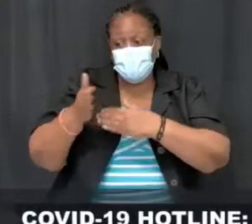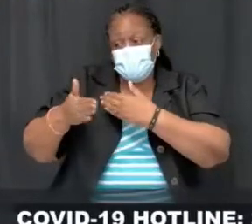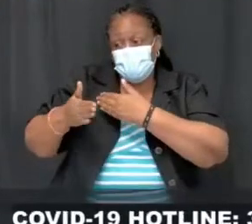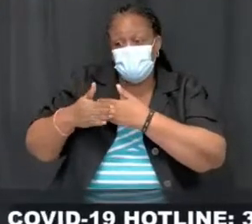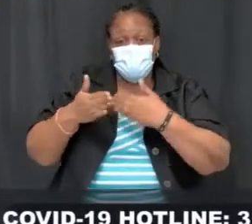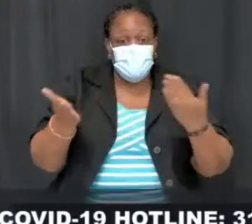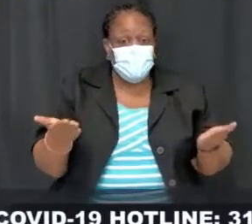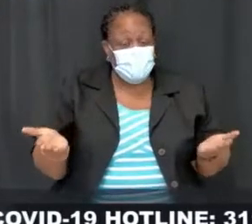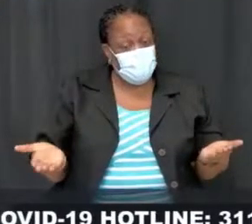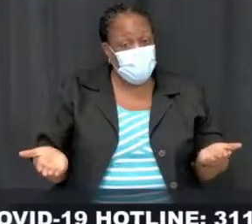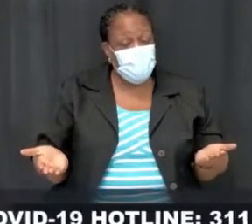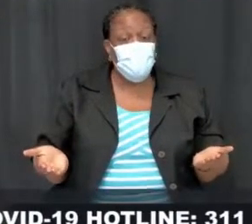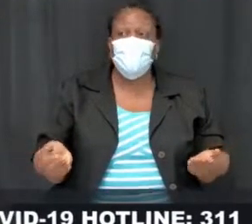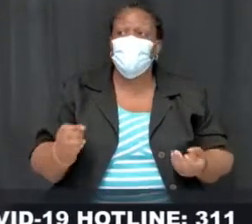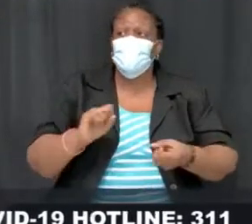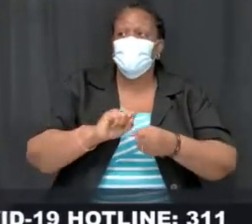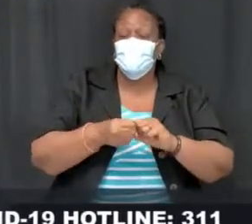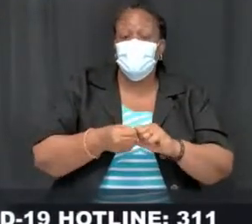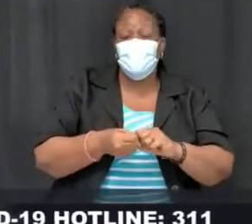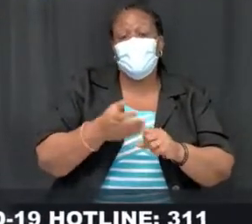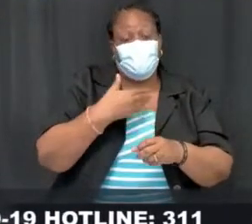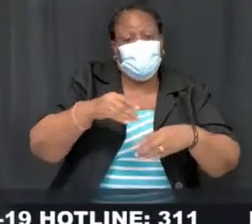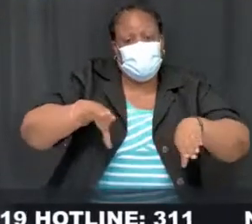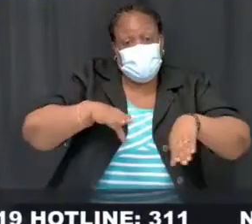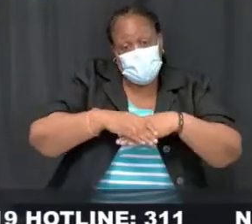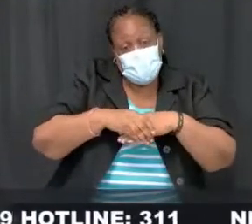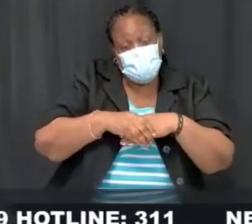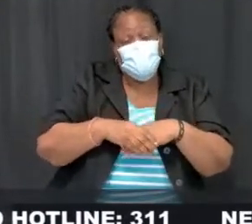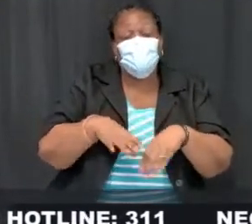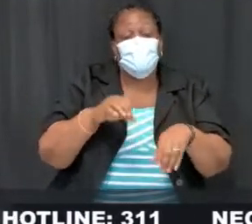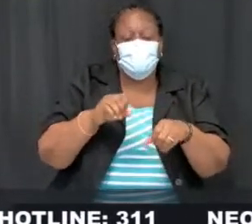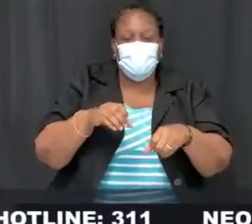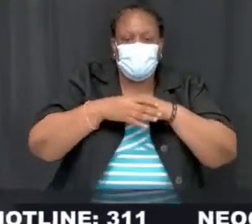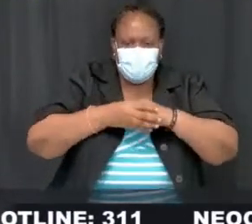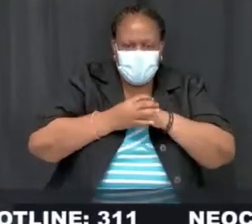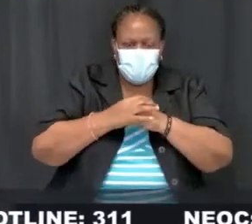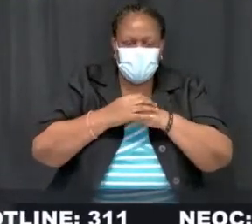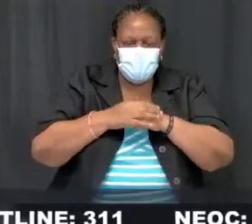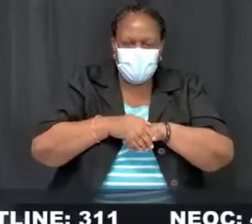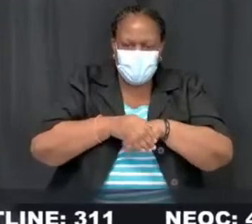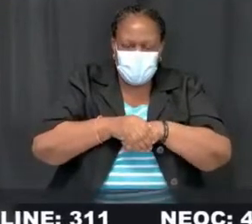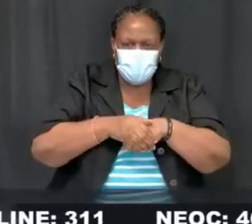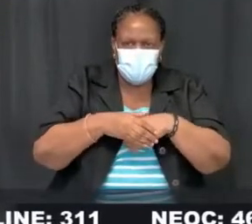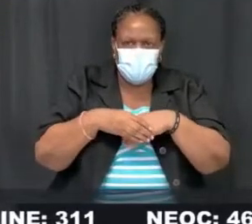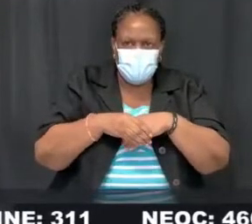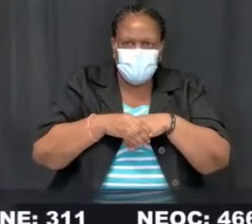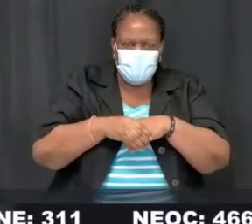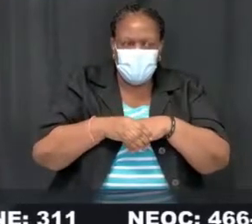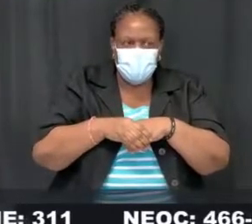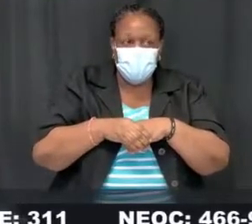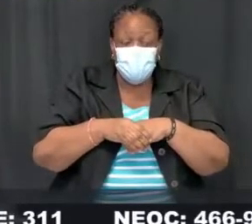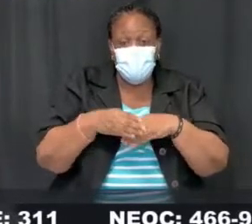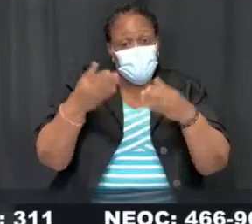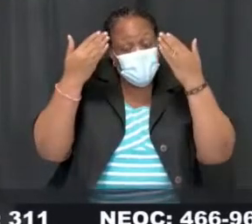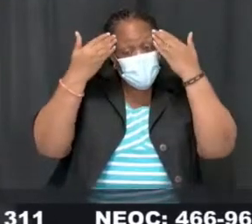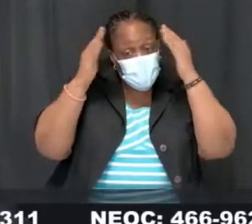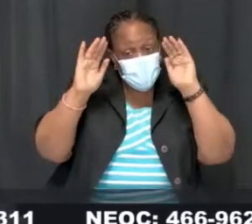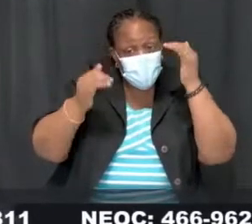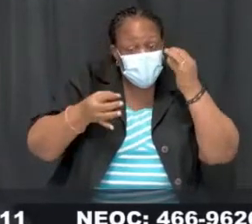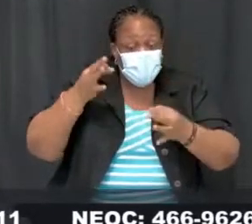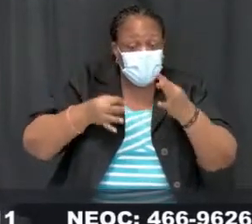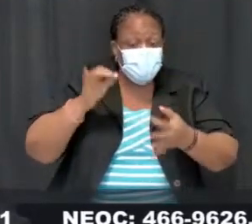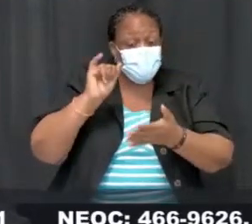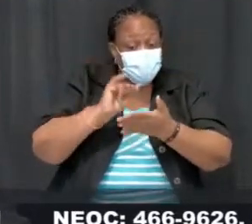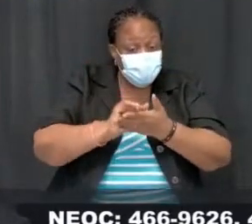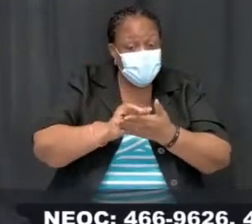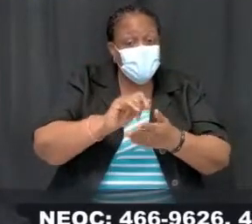had a travel advisory on the UK, persons were still coming in through Antigua, the Delta variant might well be here. But the way we